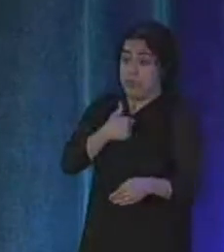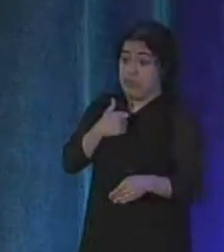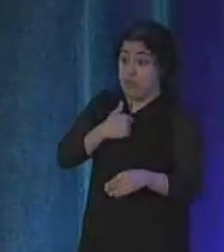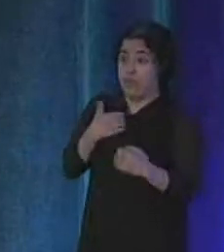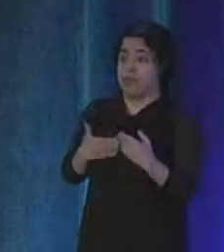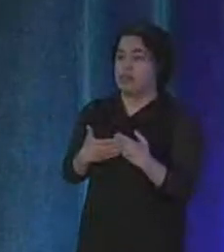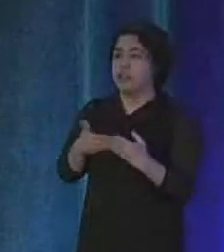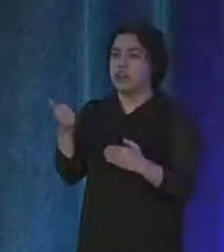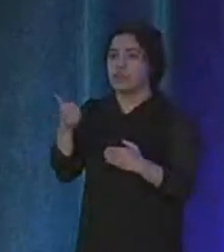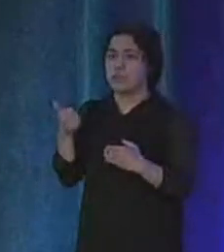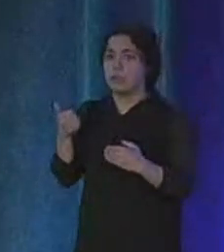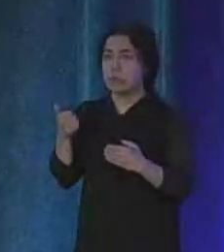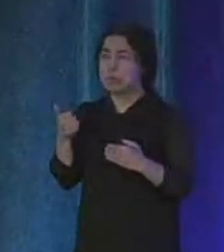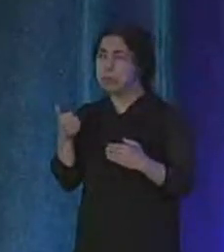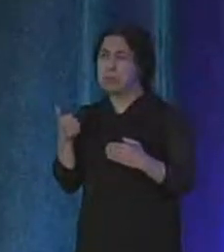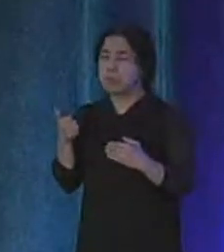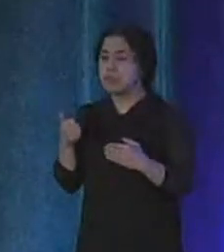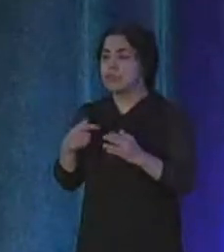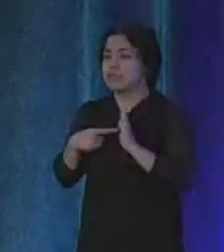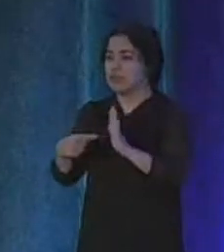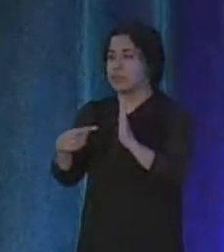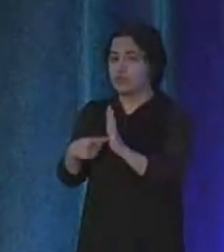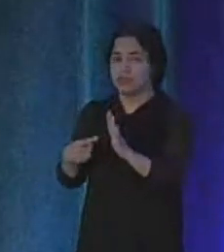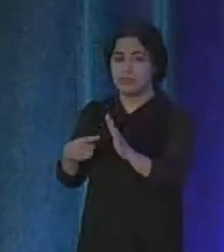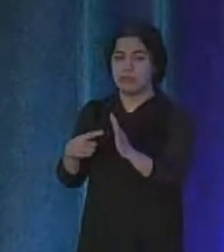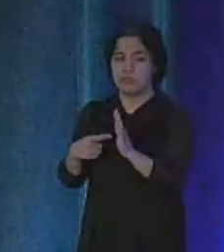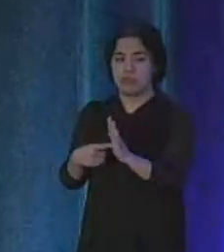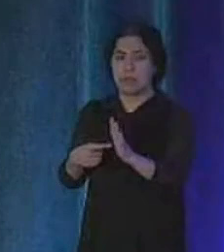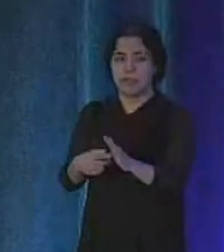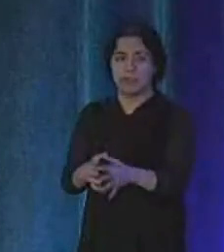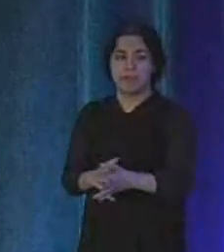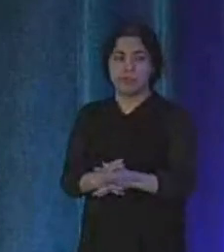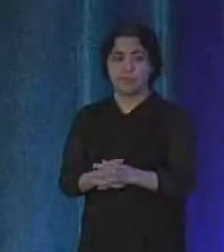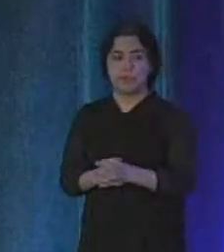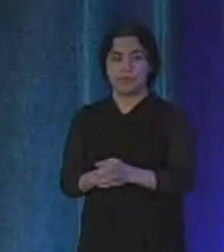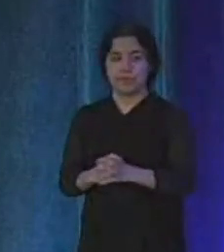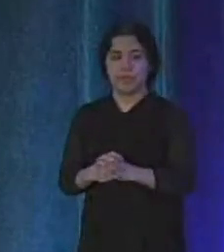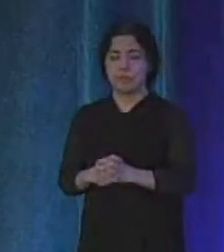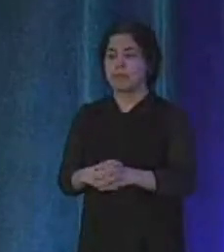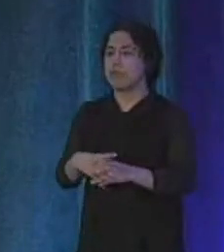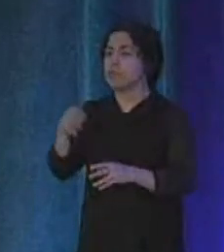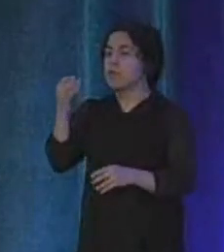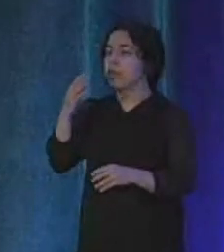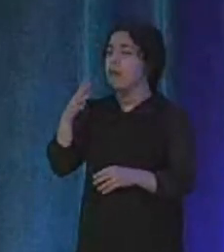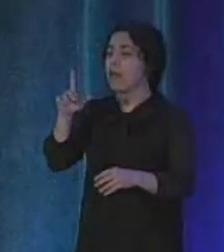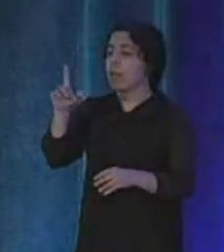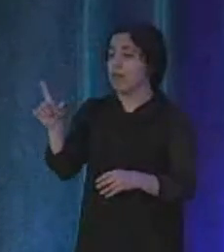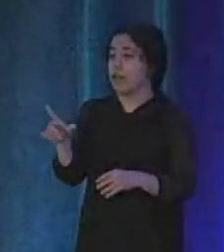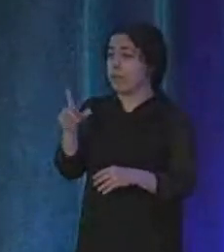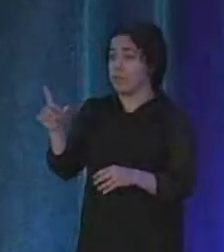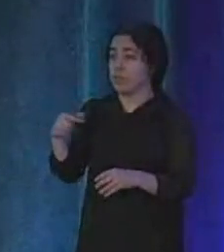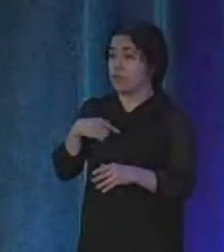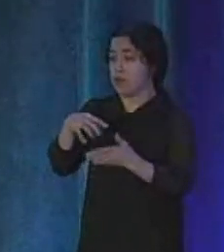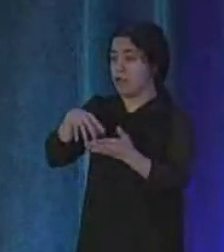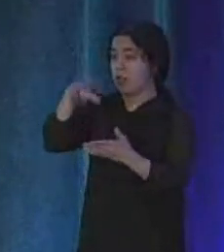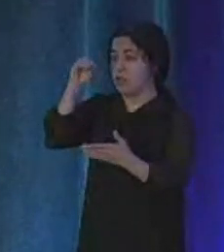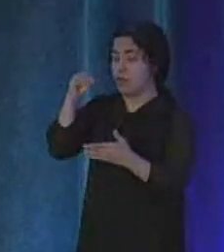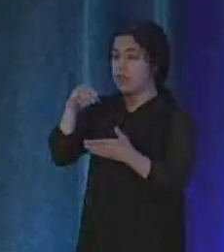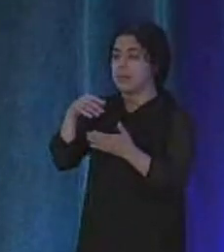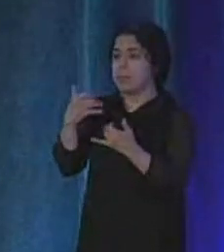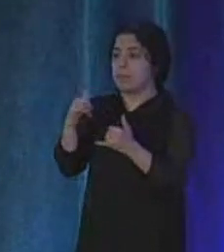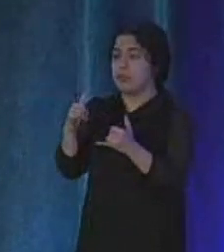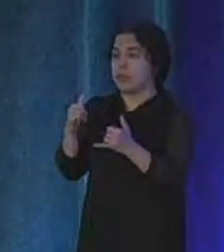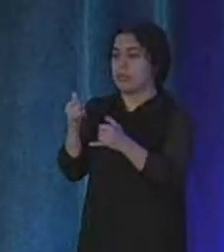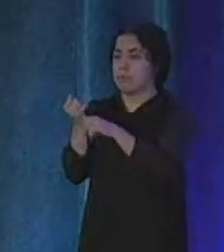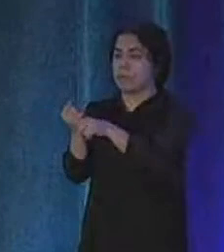to demonstrate this by way of example. A library that I learned while I was playing baseball was DCBA,